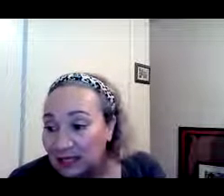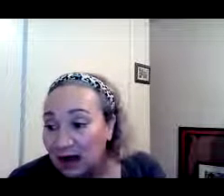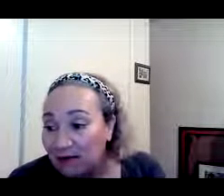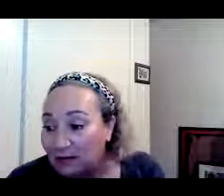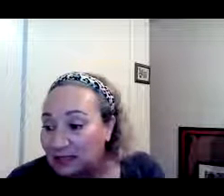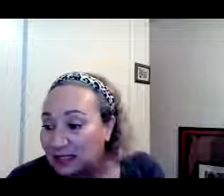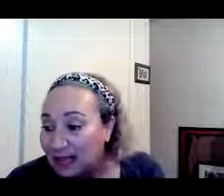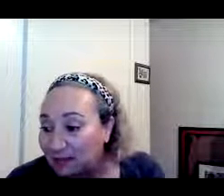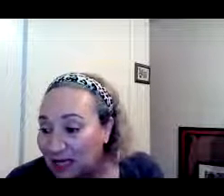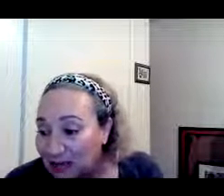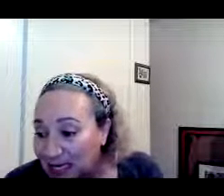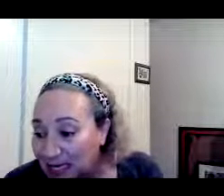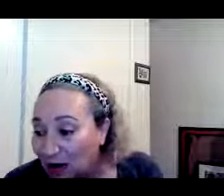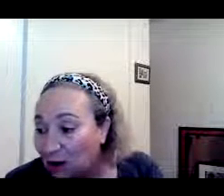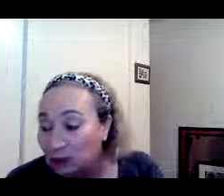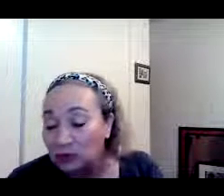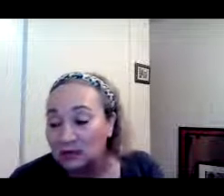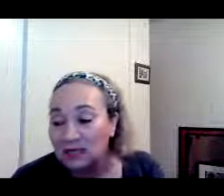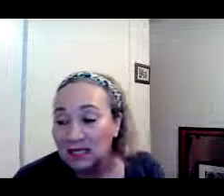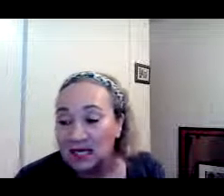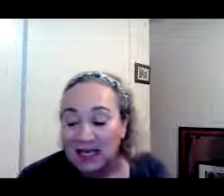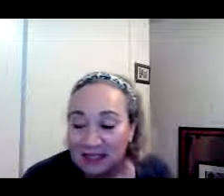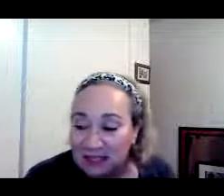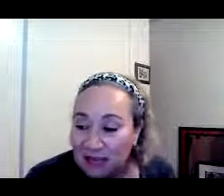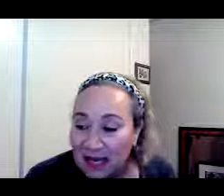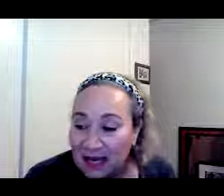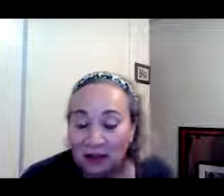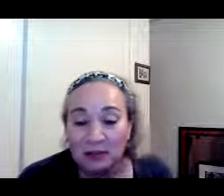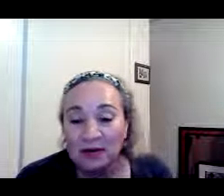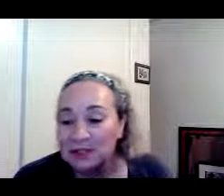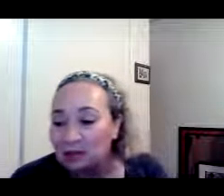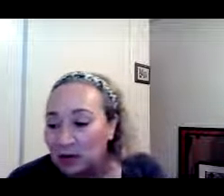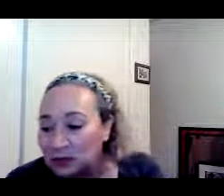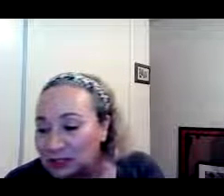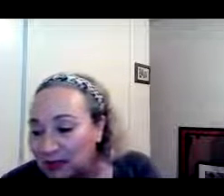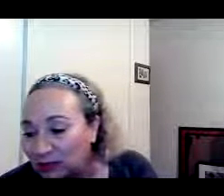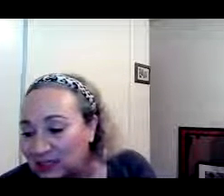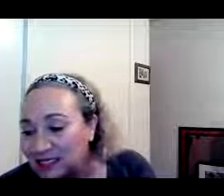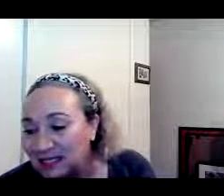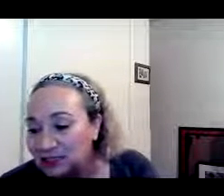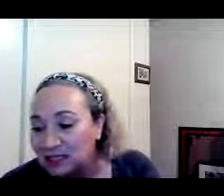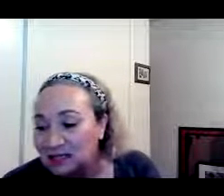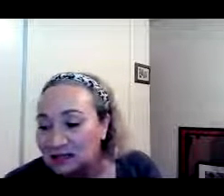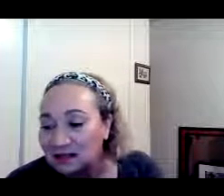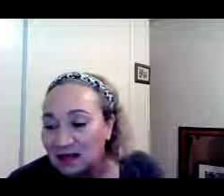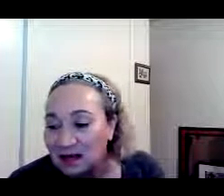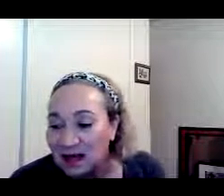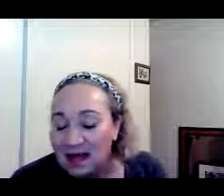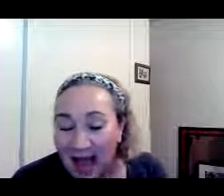counseling conference and EAP meeting, carpools, SCPA College Bound Symposium